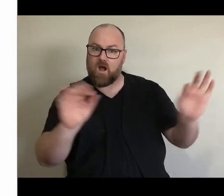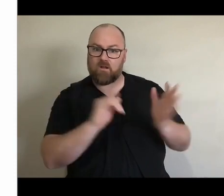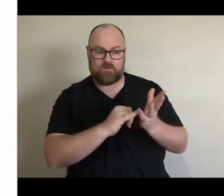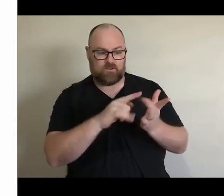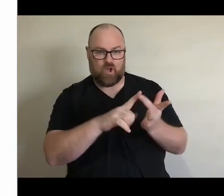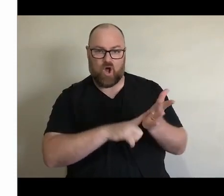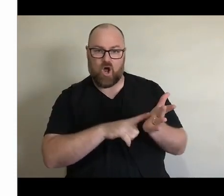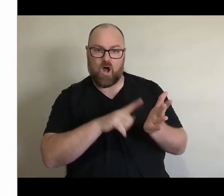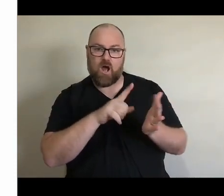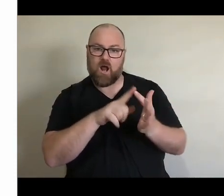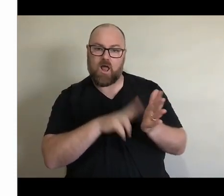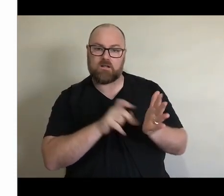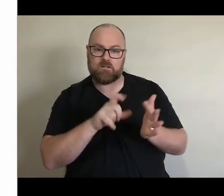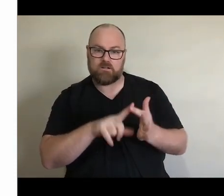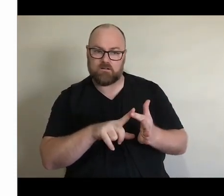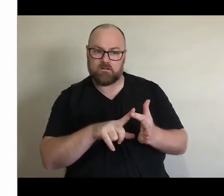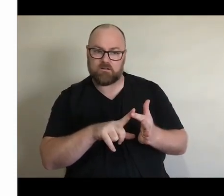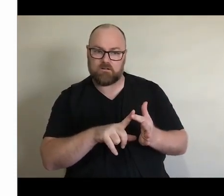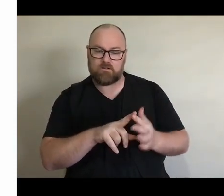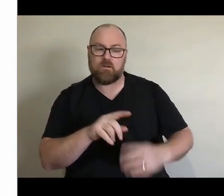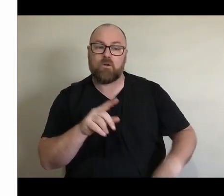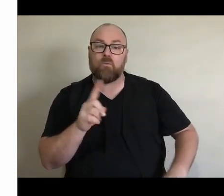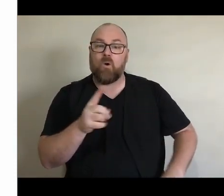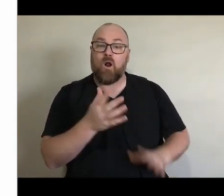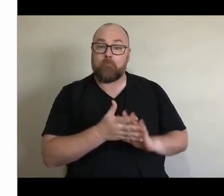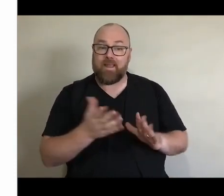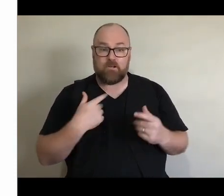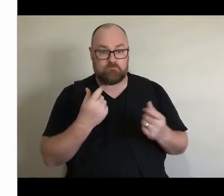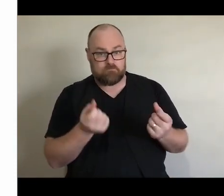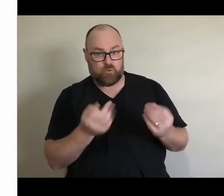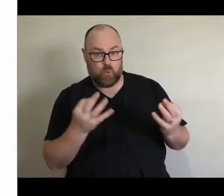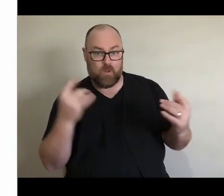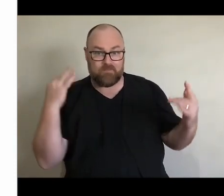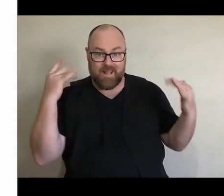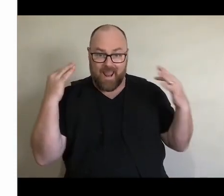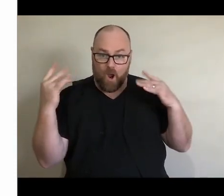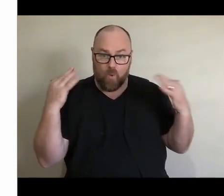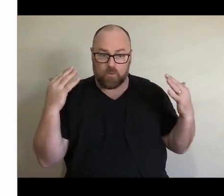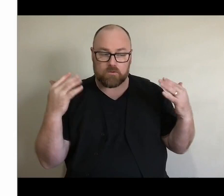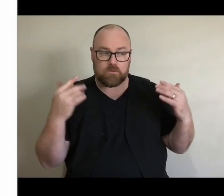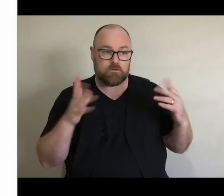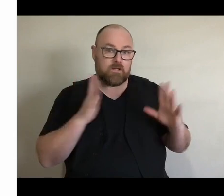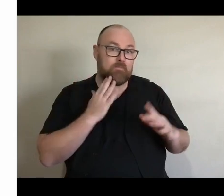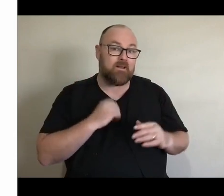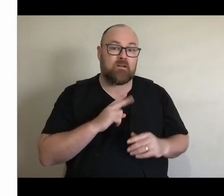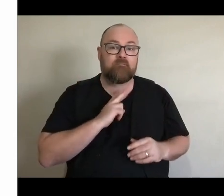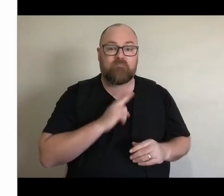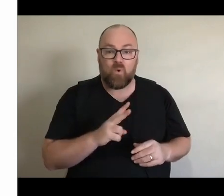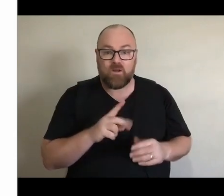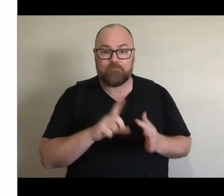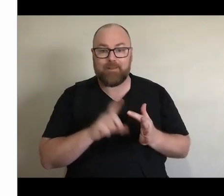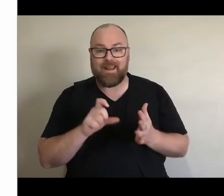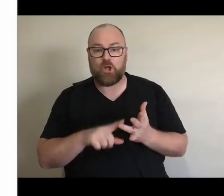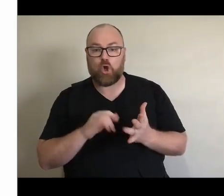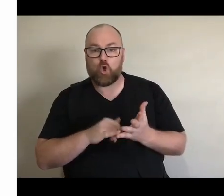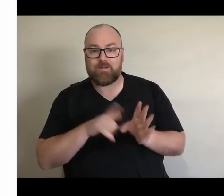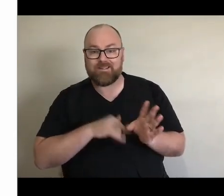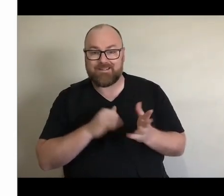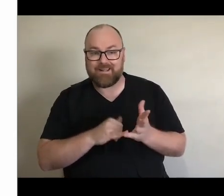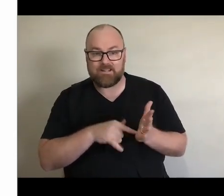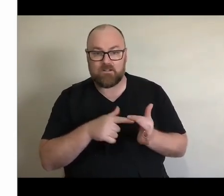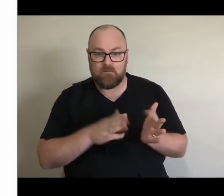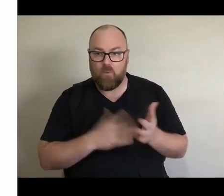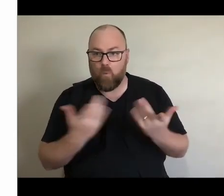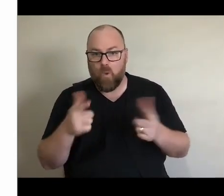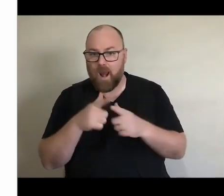by this absence of sound, be it a voice, an ecosystem, or a language that contains them, I think opens up